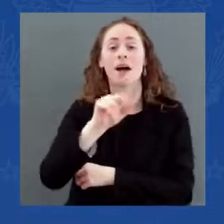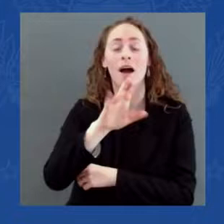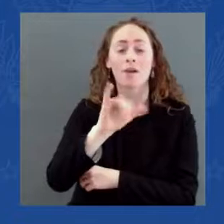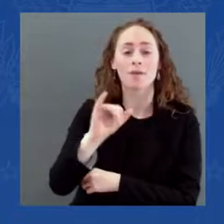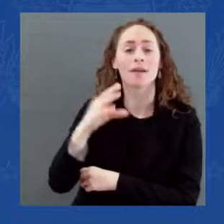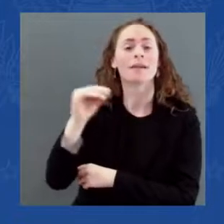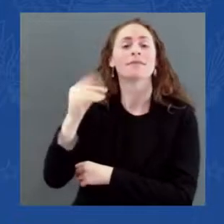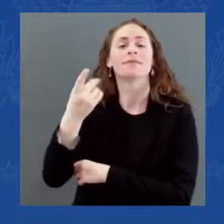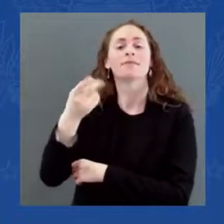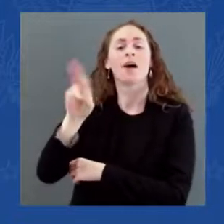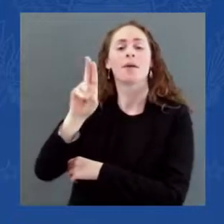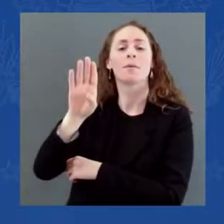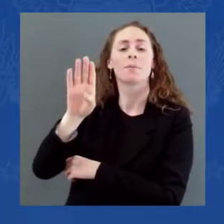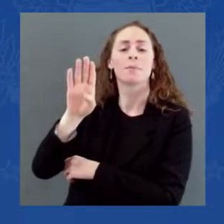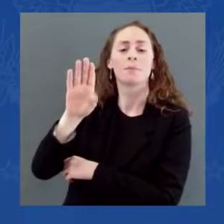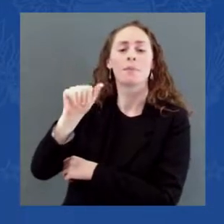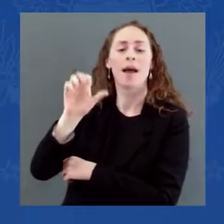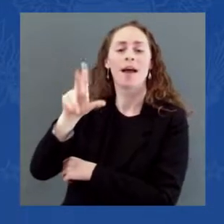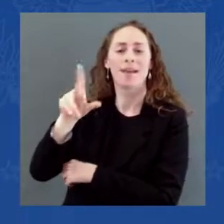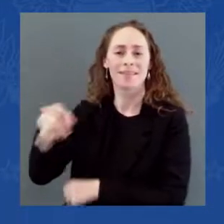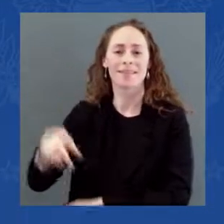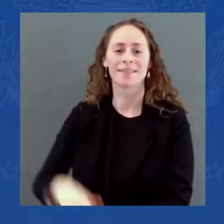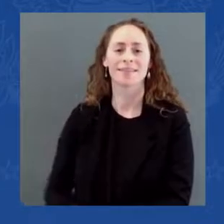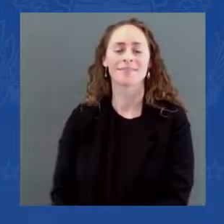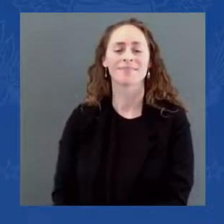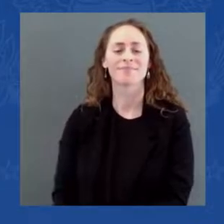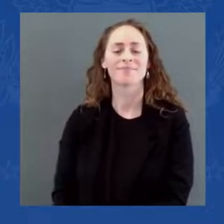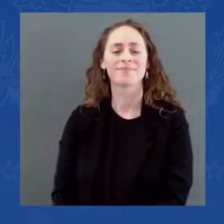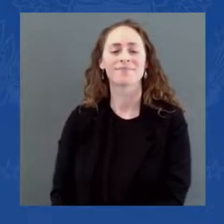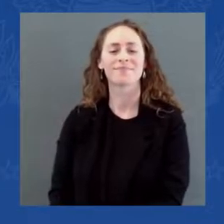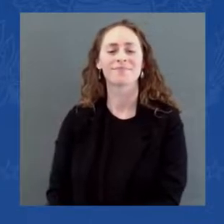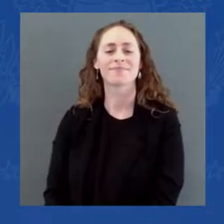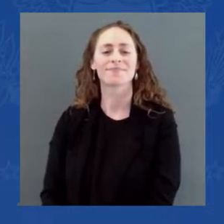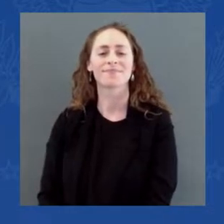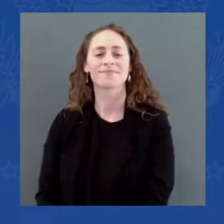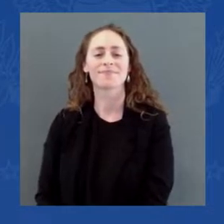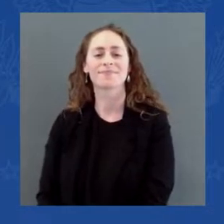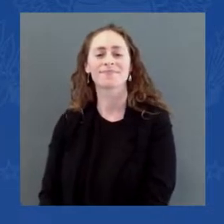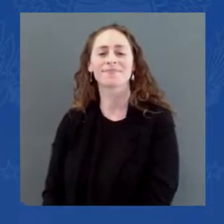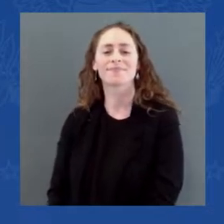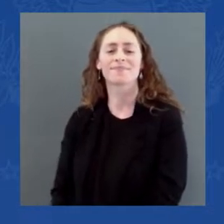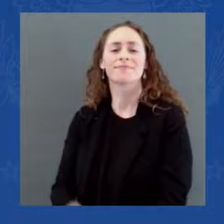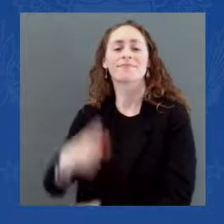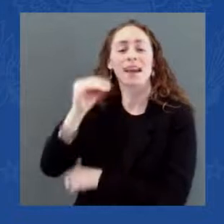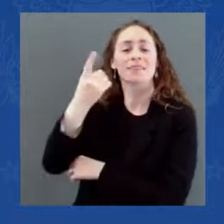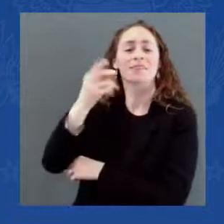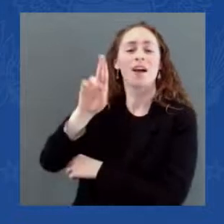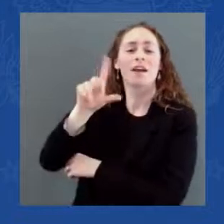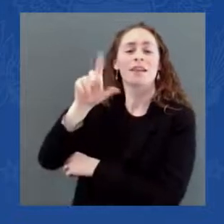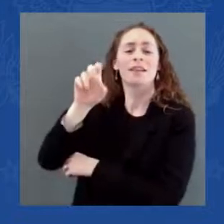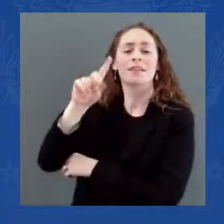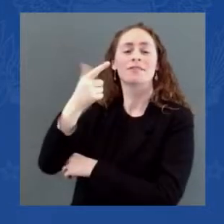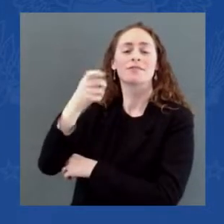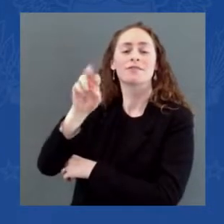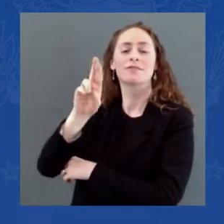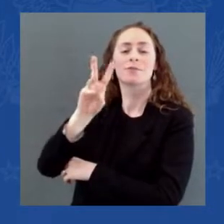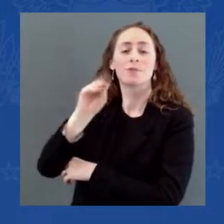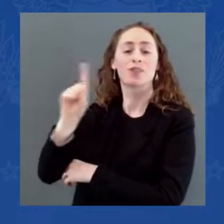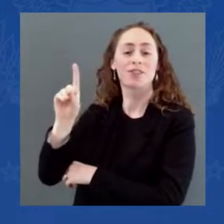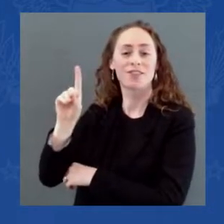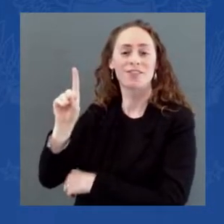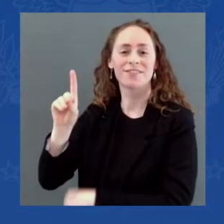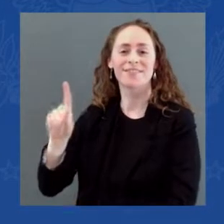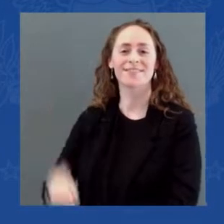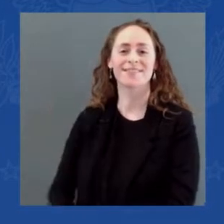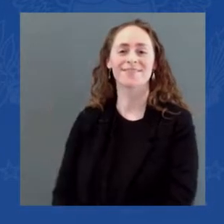regret was it was a short meeting, so because I was to come and speak. I think we would all benefit more if we had made my speech short and spent